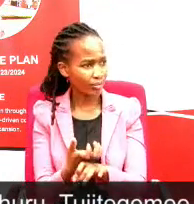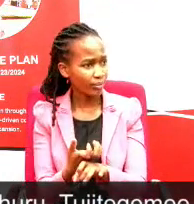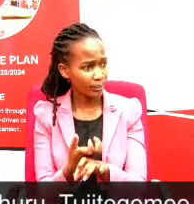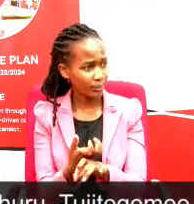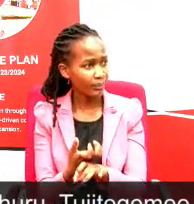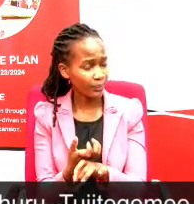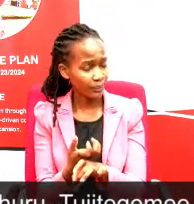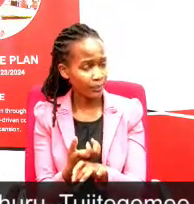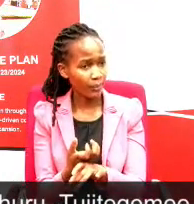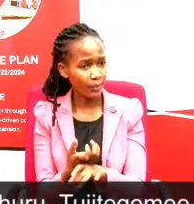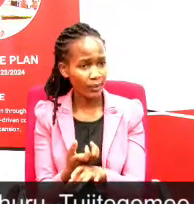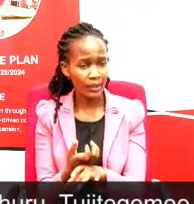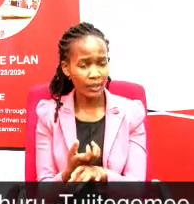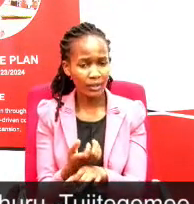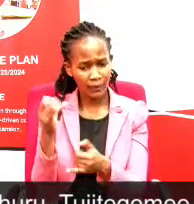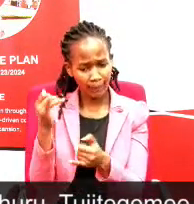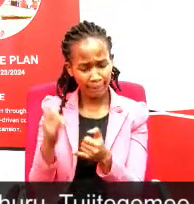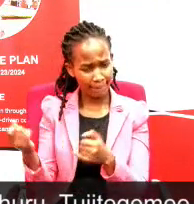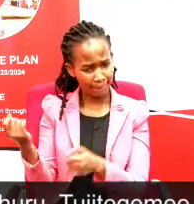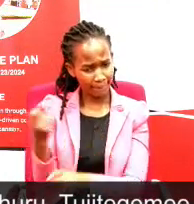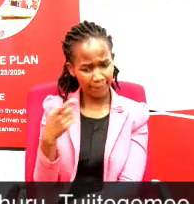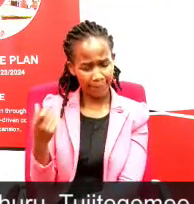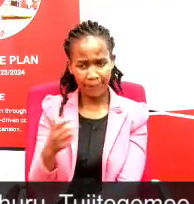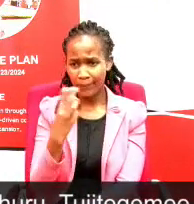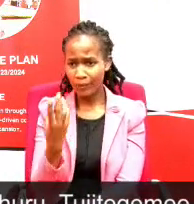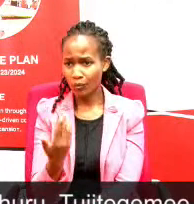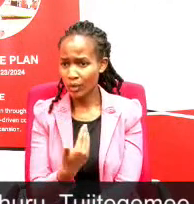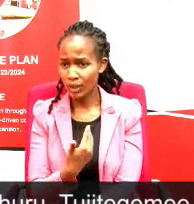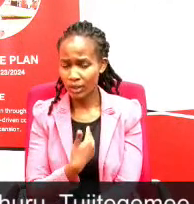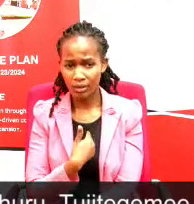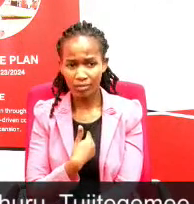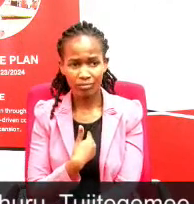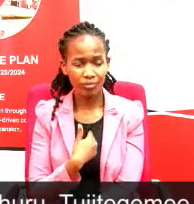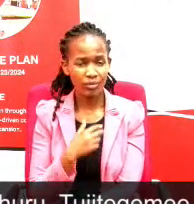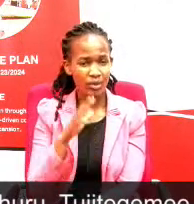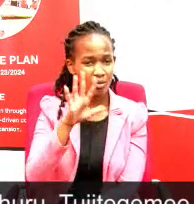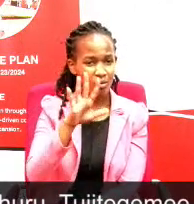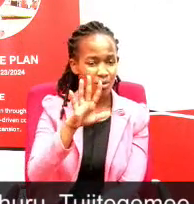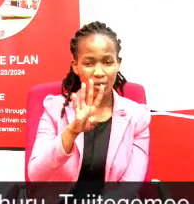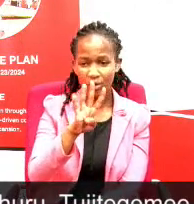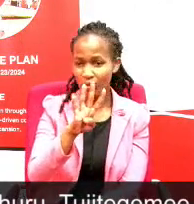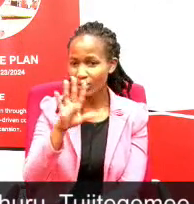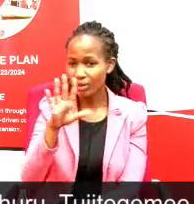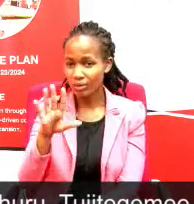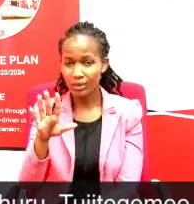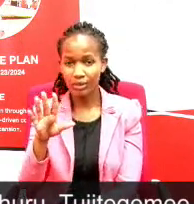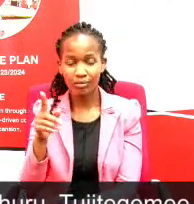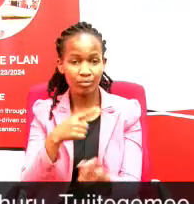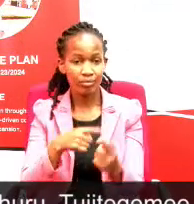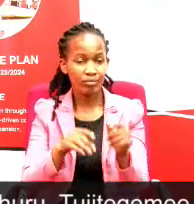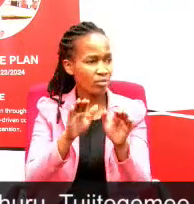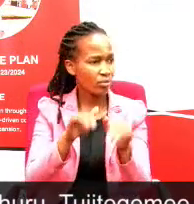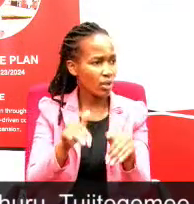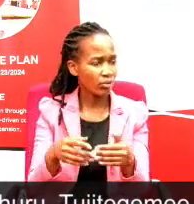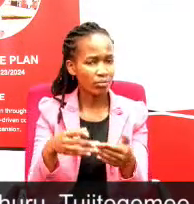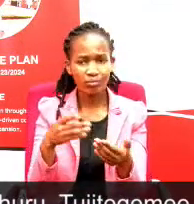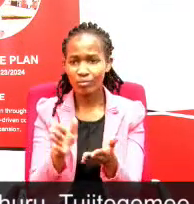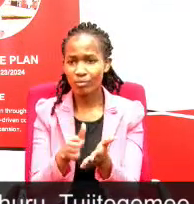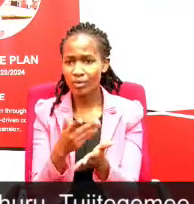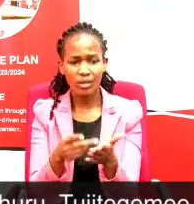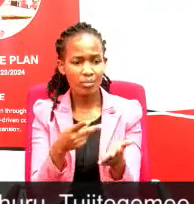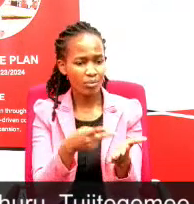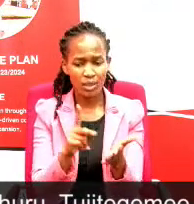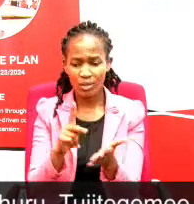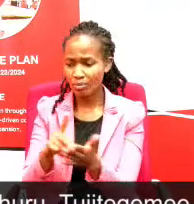this last couple of months, we've had about 4 or 5 coming in the agricultural sector. Pay for this, pay for this, pay for that, here,